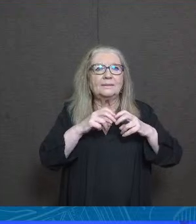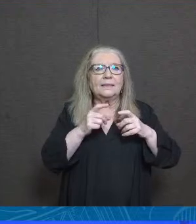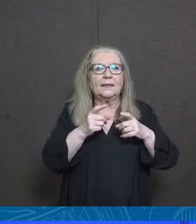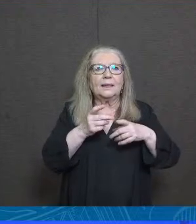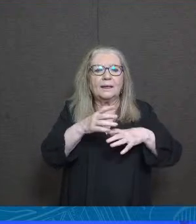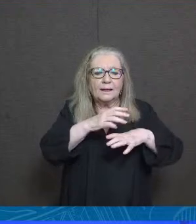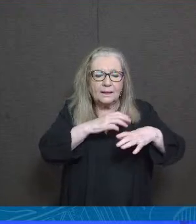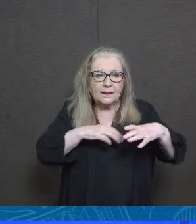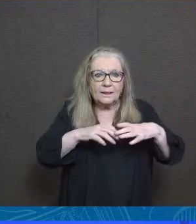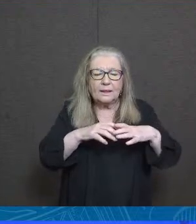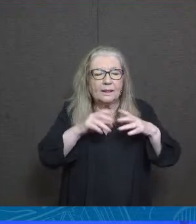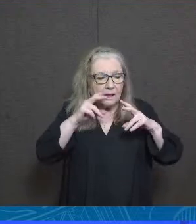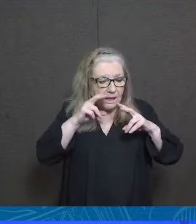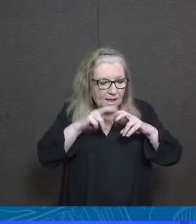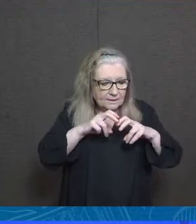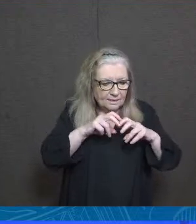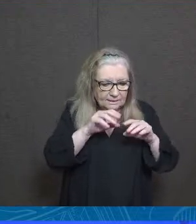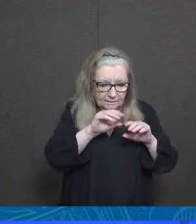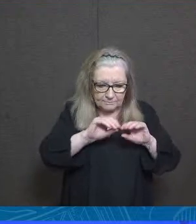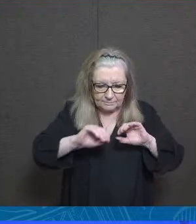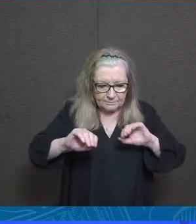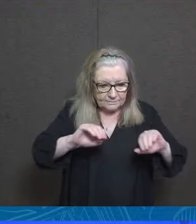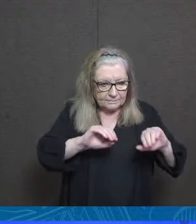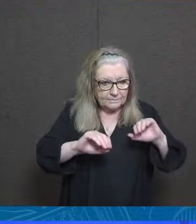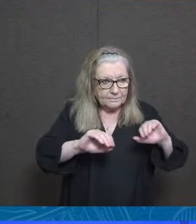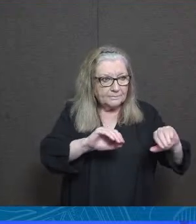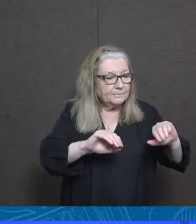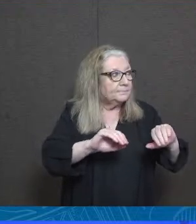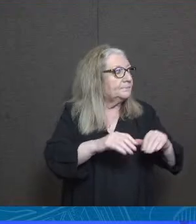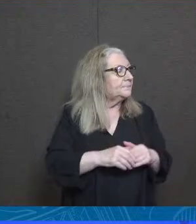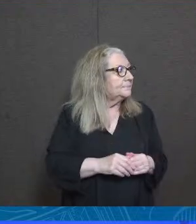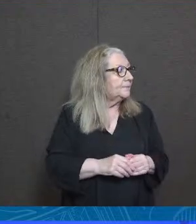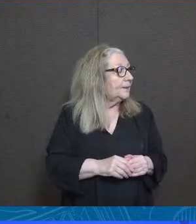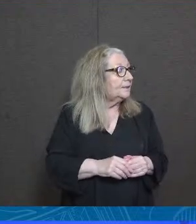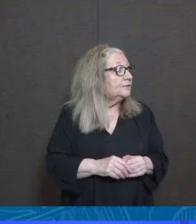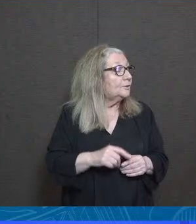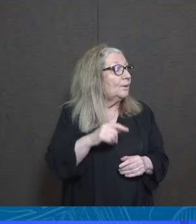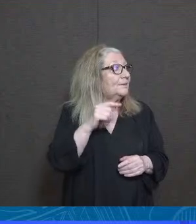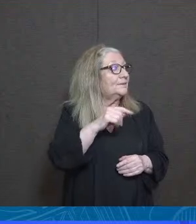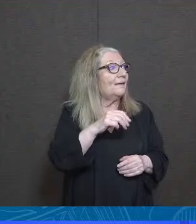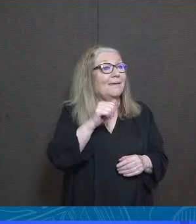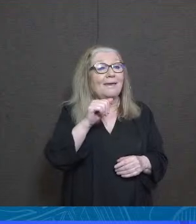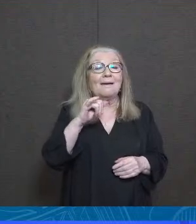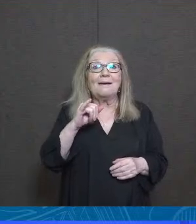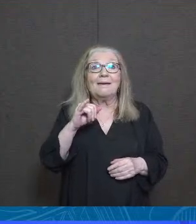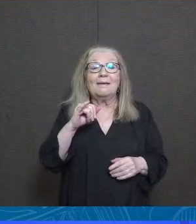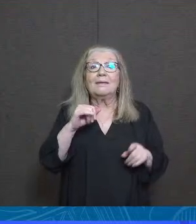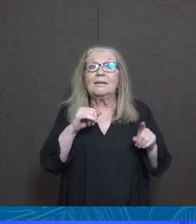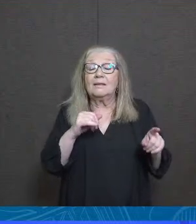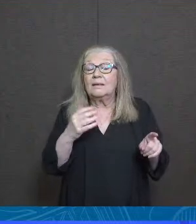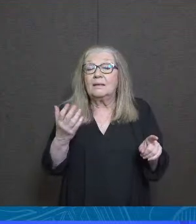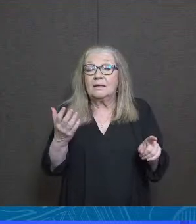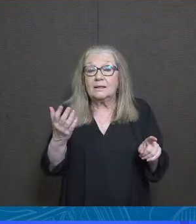the analytics of each kind of hazard. The AI part here is